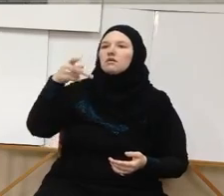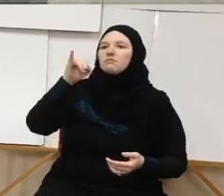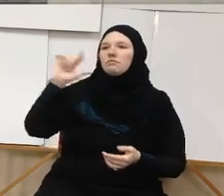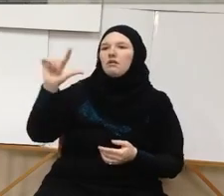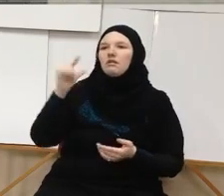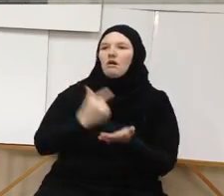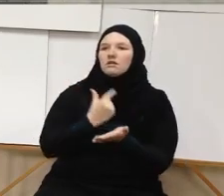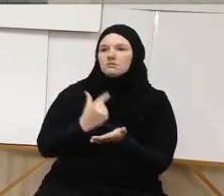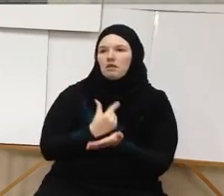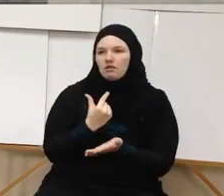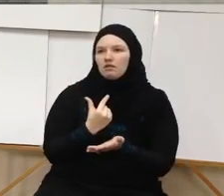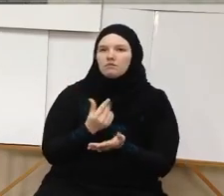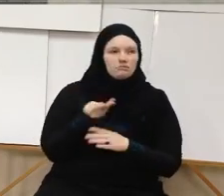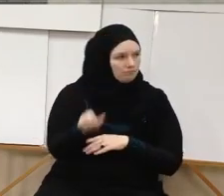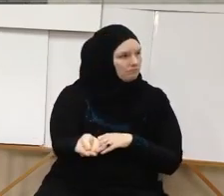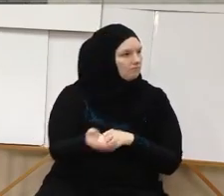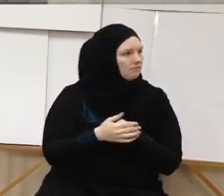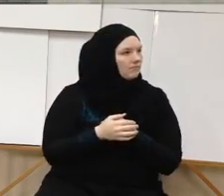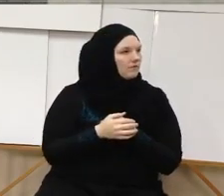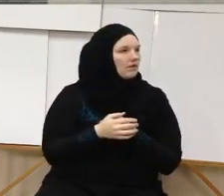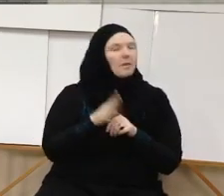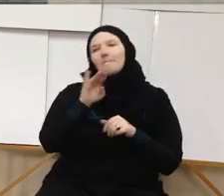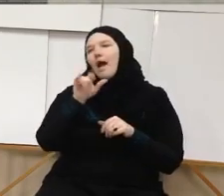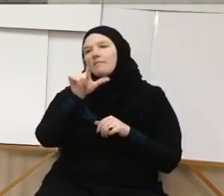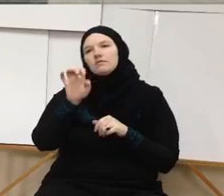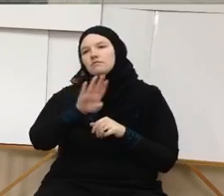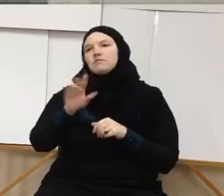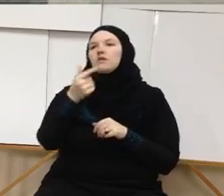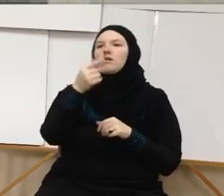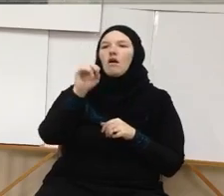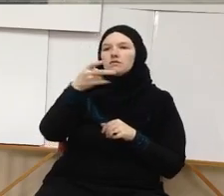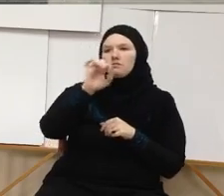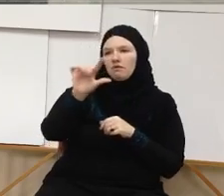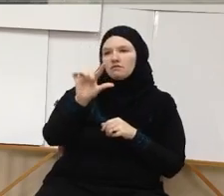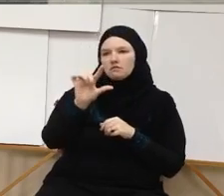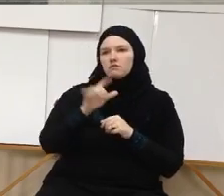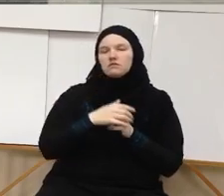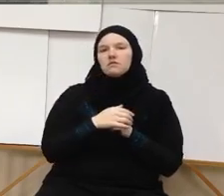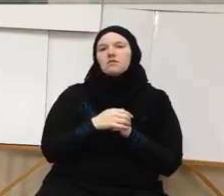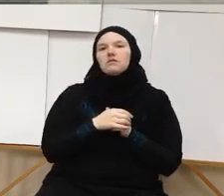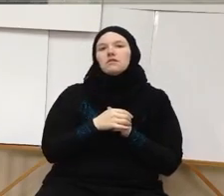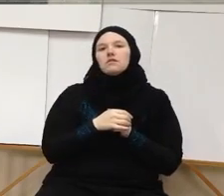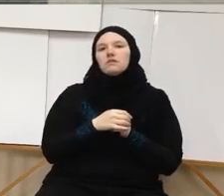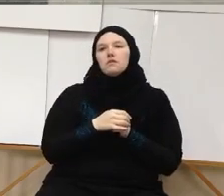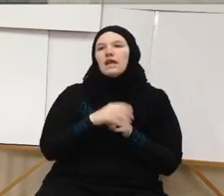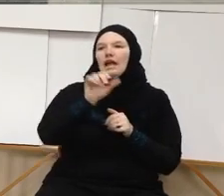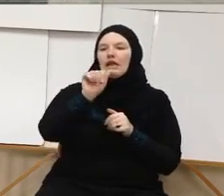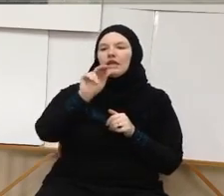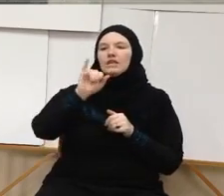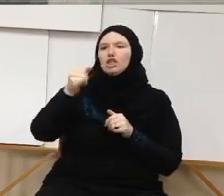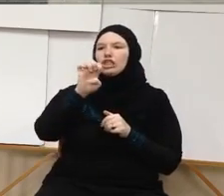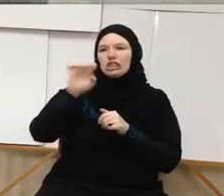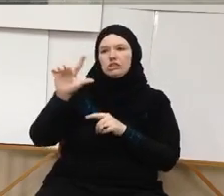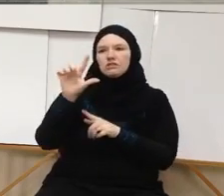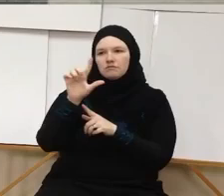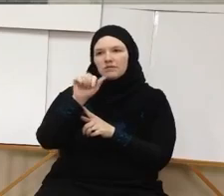beforehand, what they have received of the Torah, and we gave him the Injil. We have given him the Injil, the message